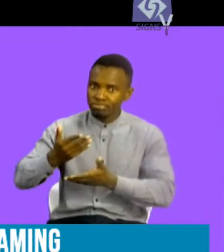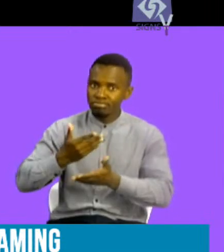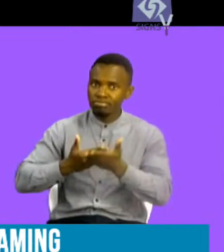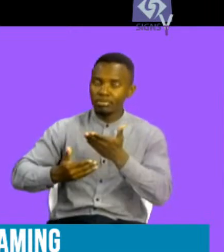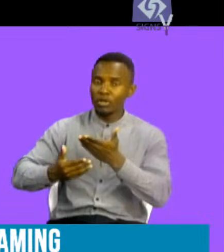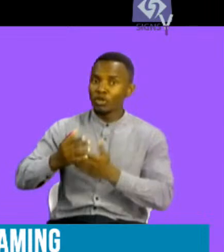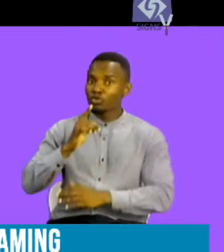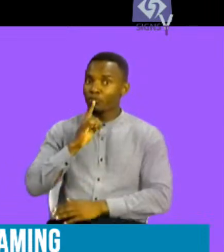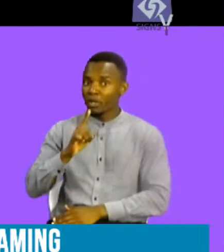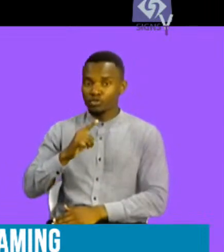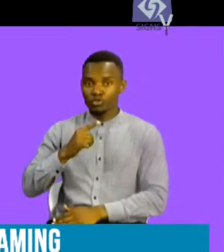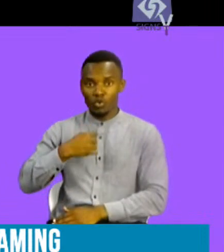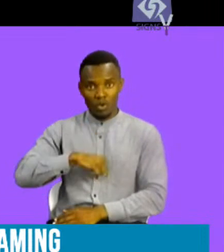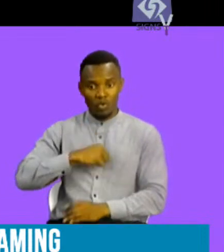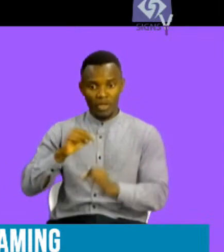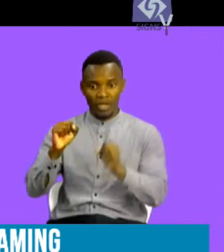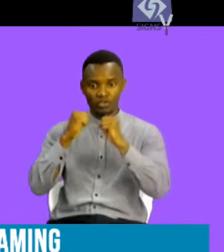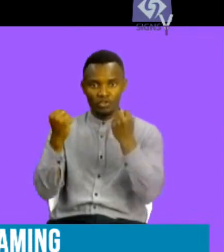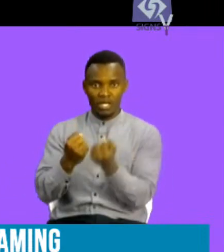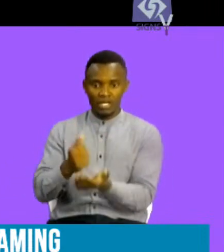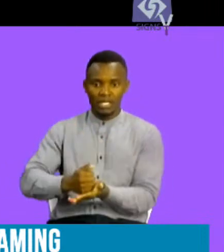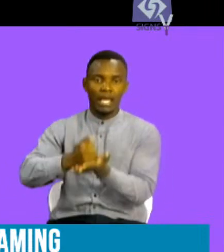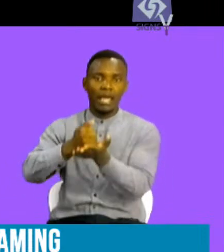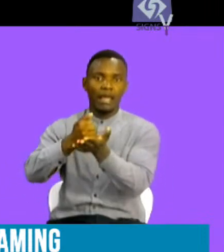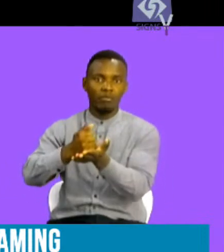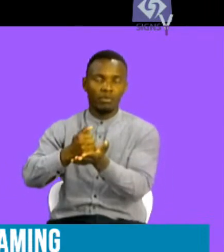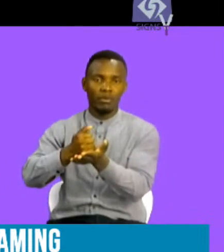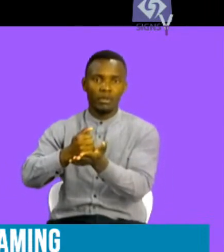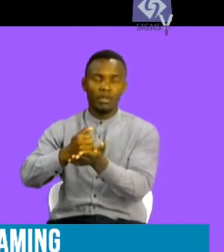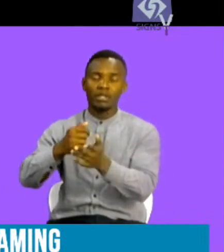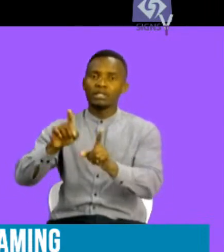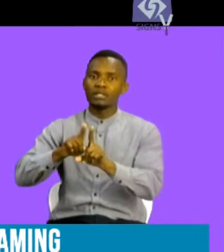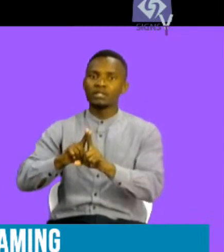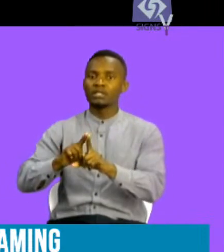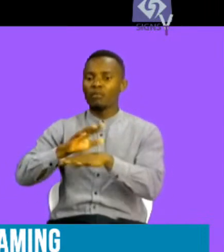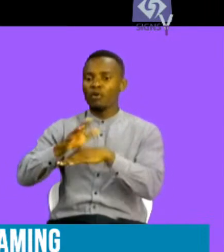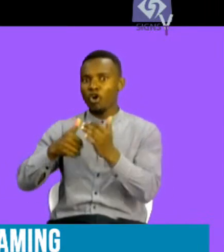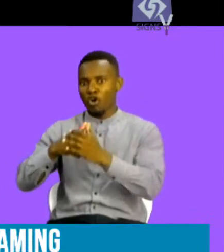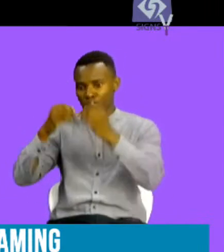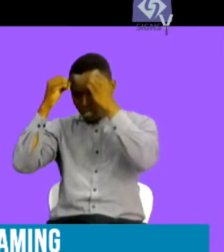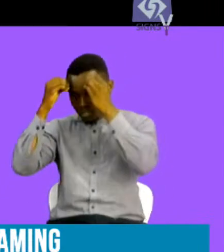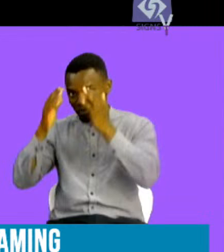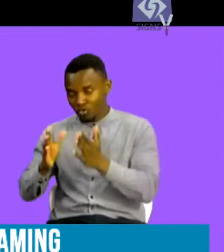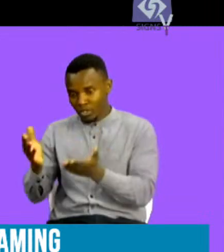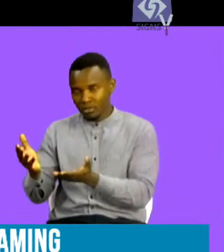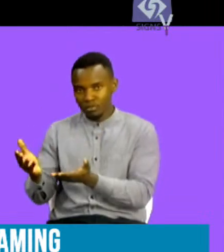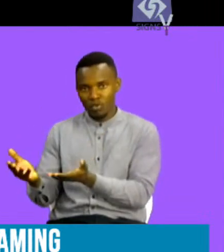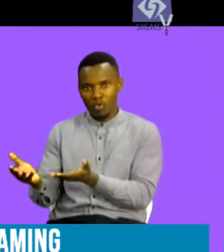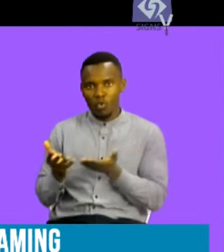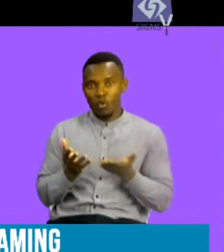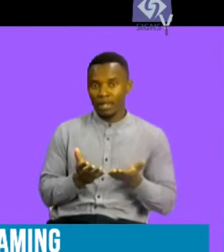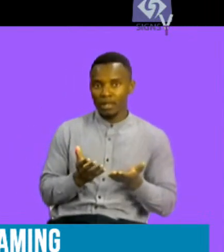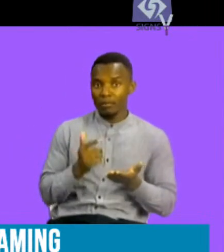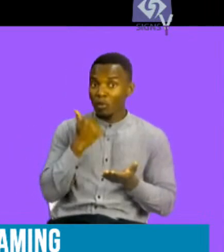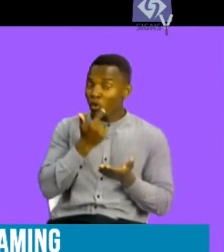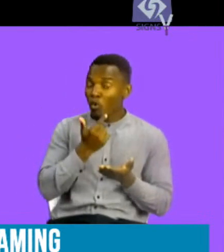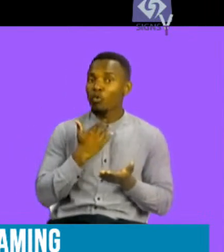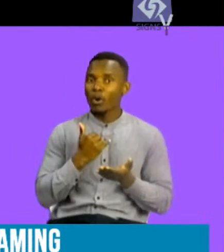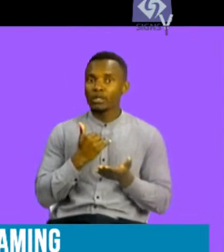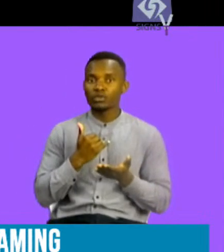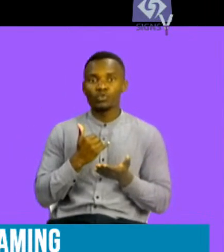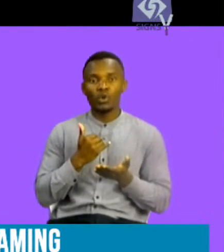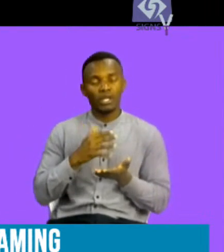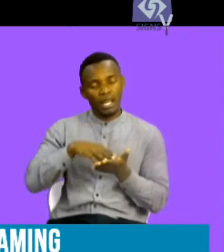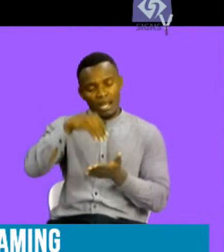helped also the society, trying to welcome every student or every learner who is ready to learn, whether deaf,